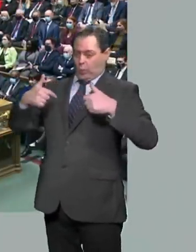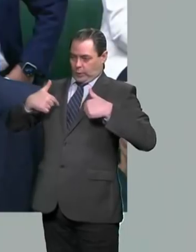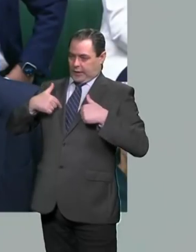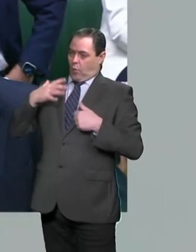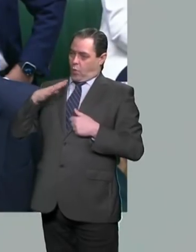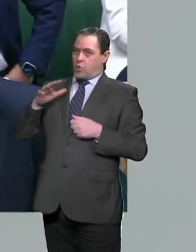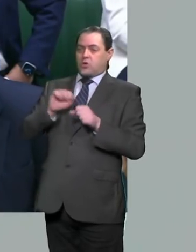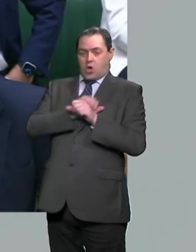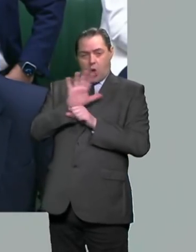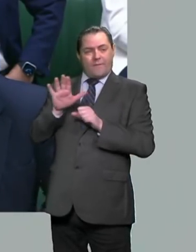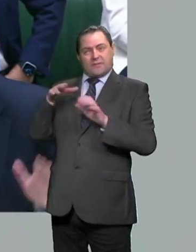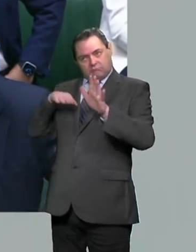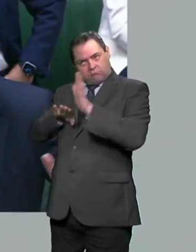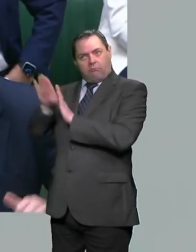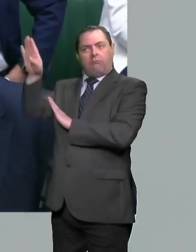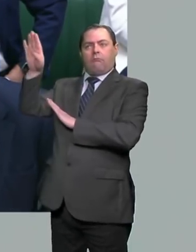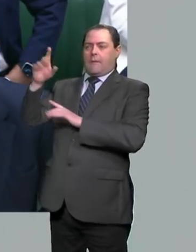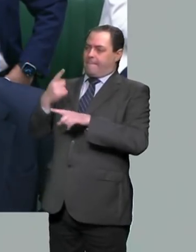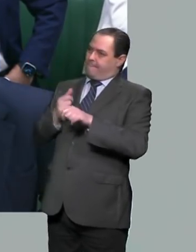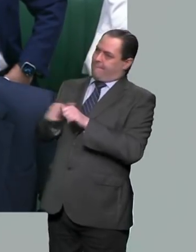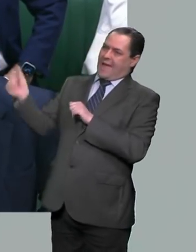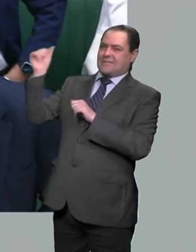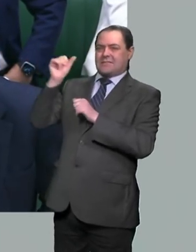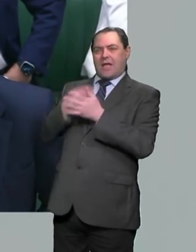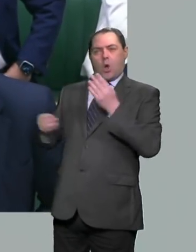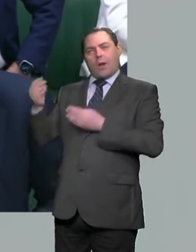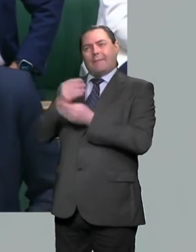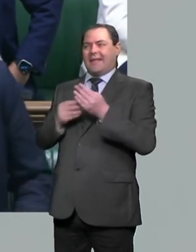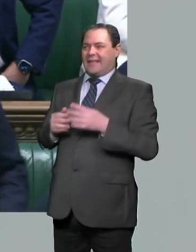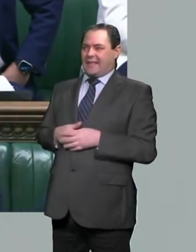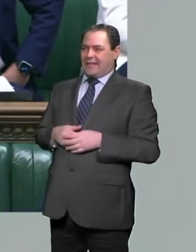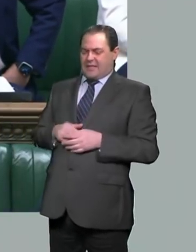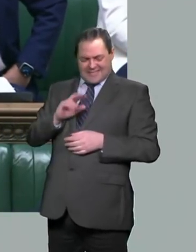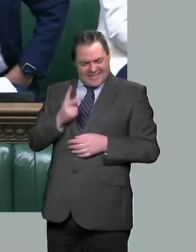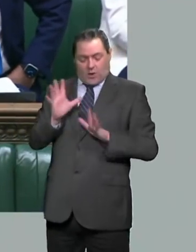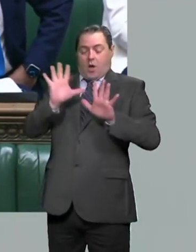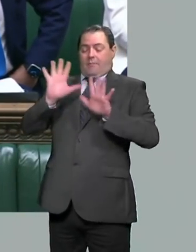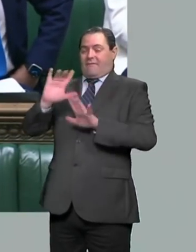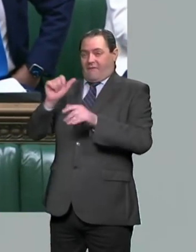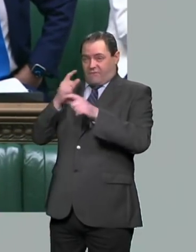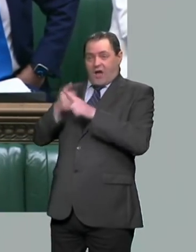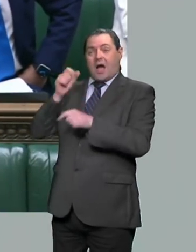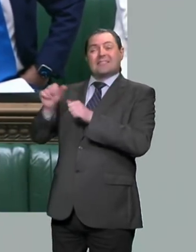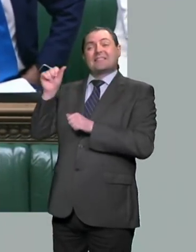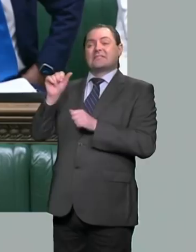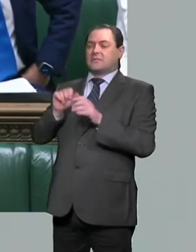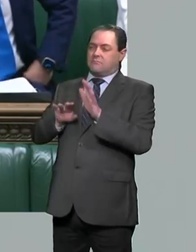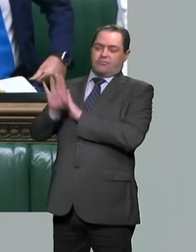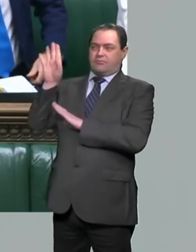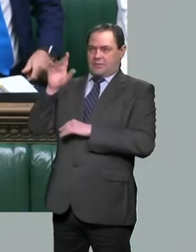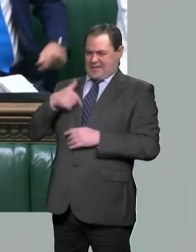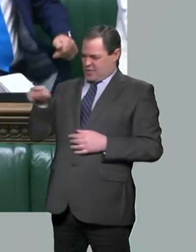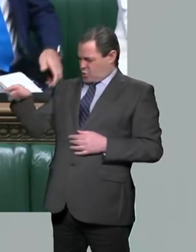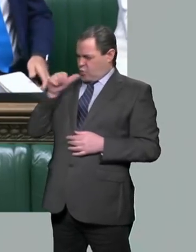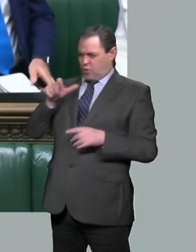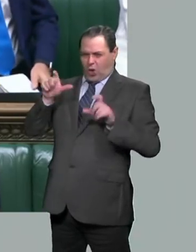of COVID with the fastest economic recovery in the G7, the fastest, he would have kept us